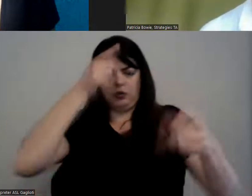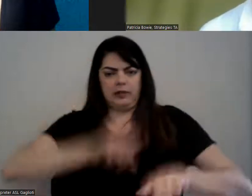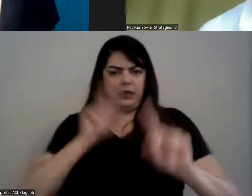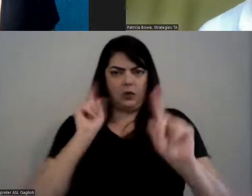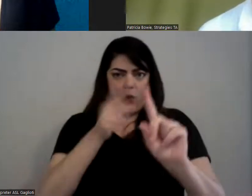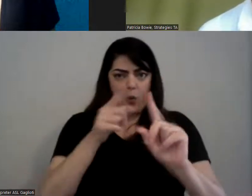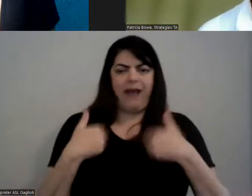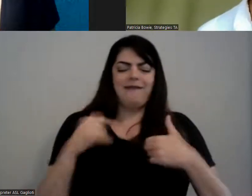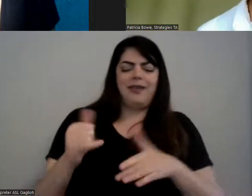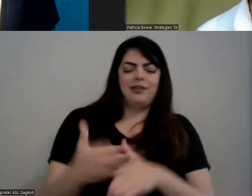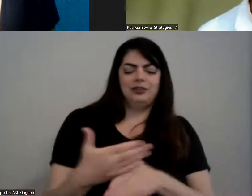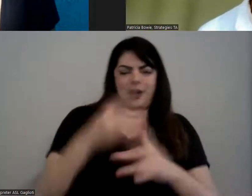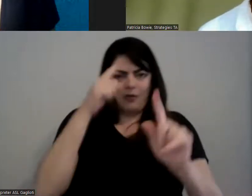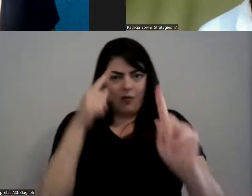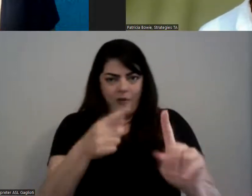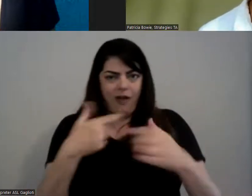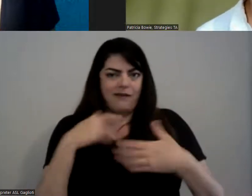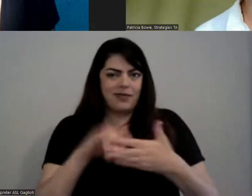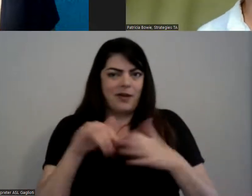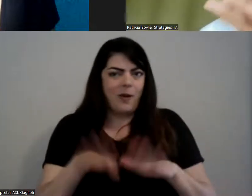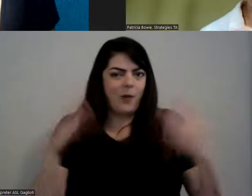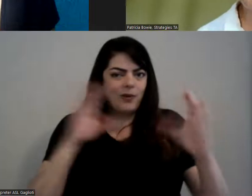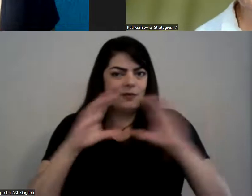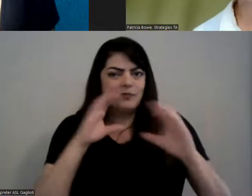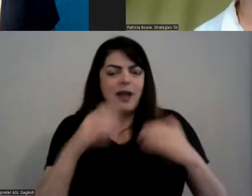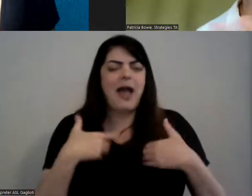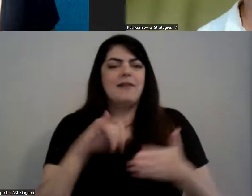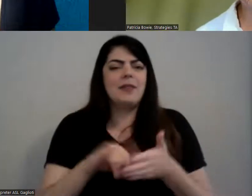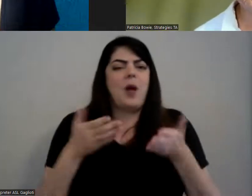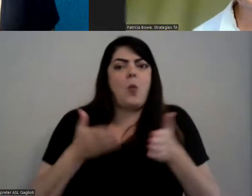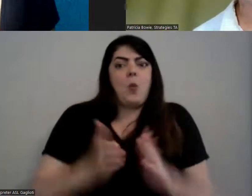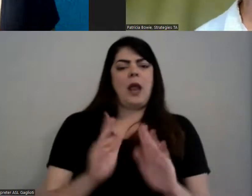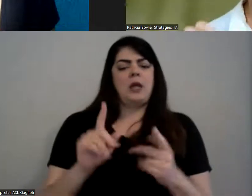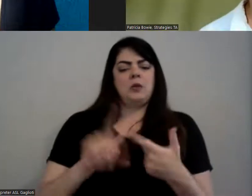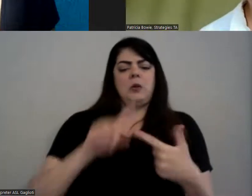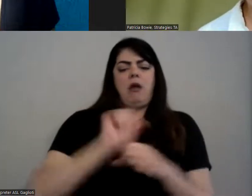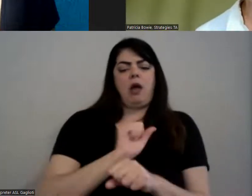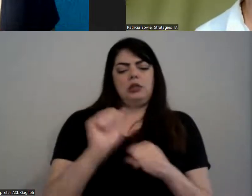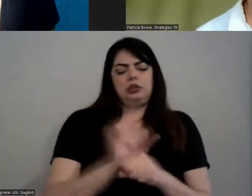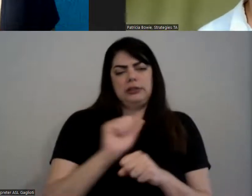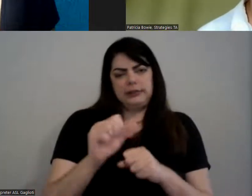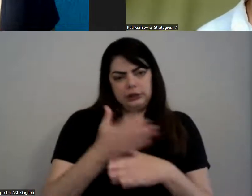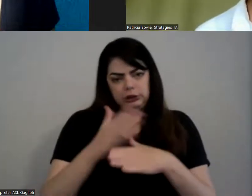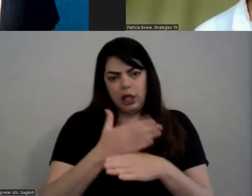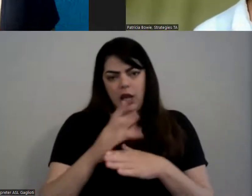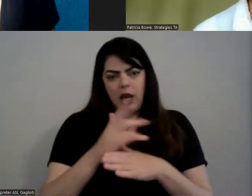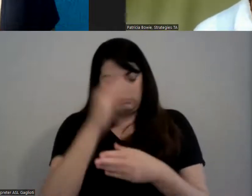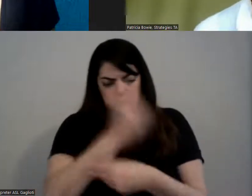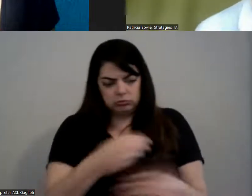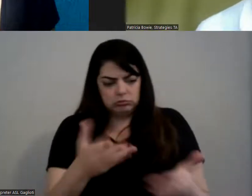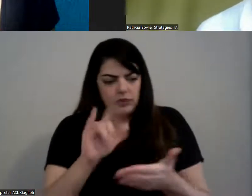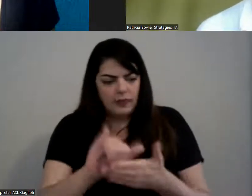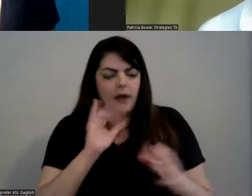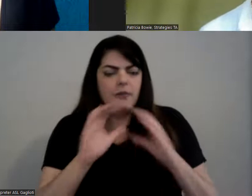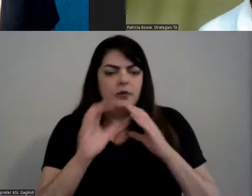that open communication, having a mechanism to actually share that information so that people, trust isn't a